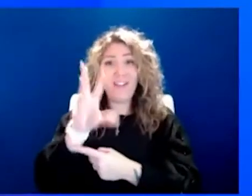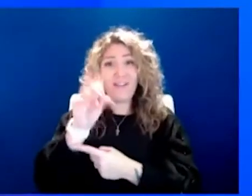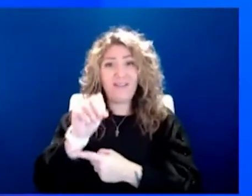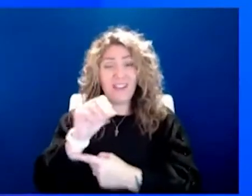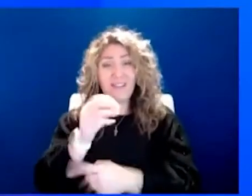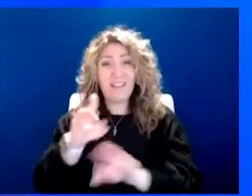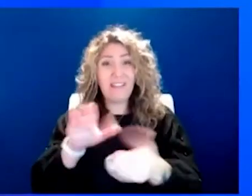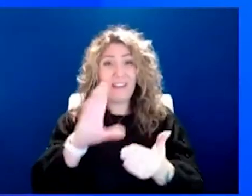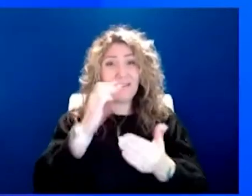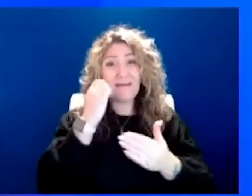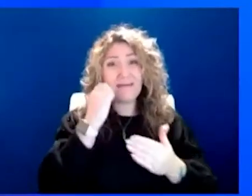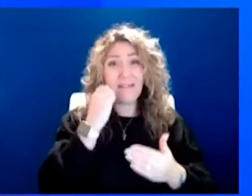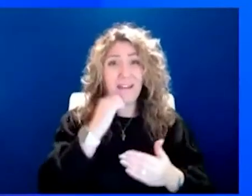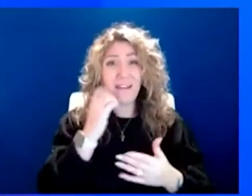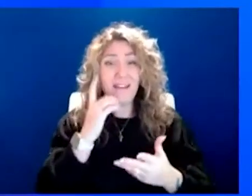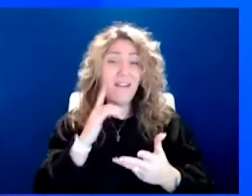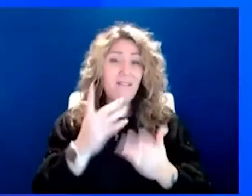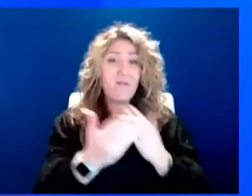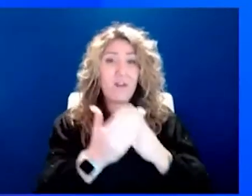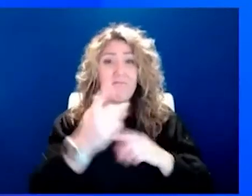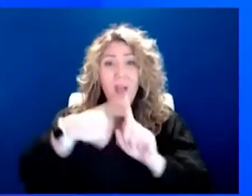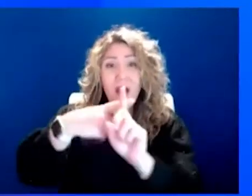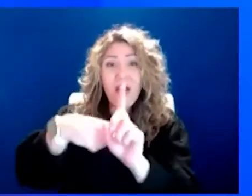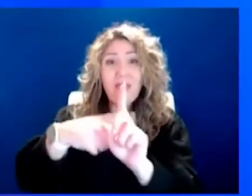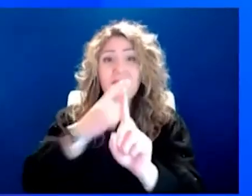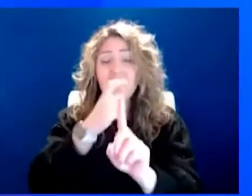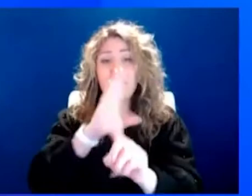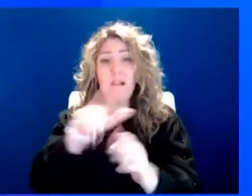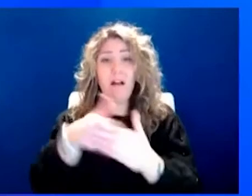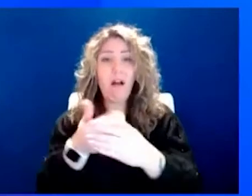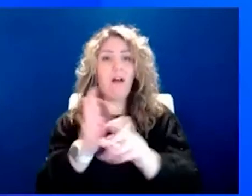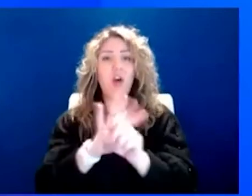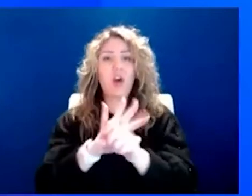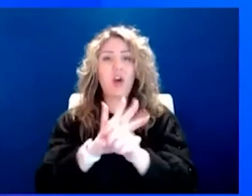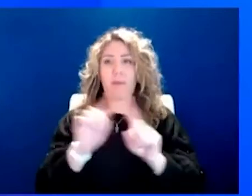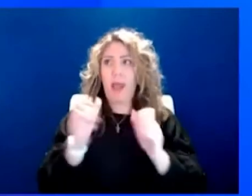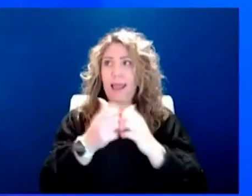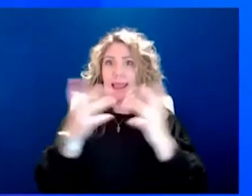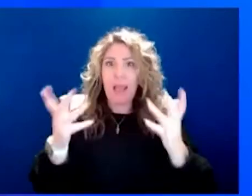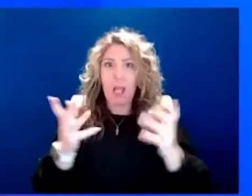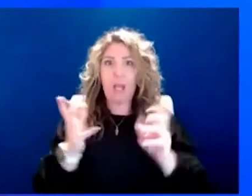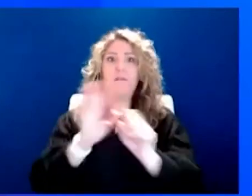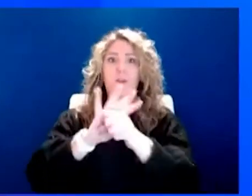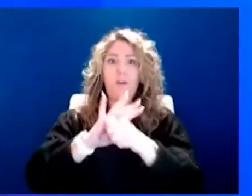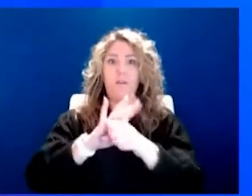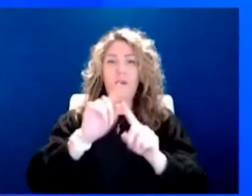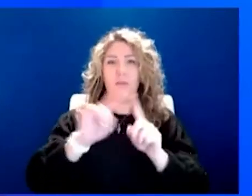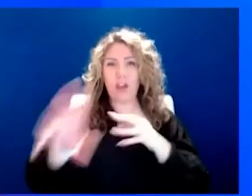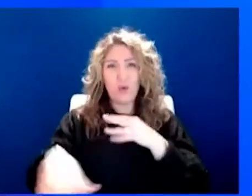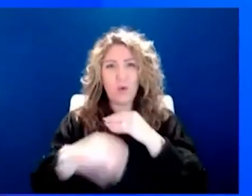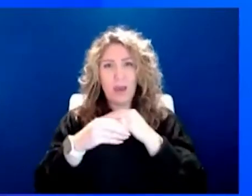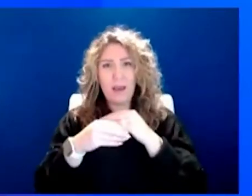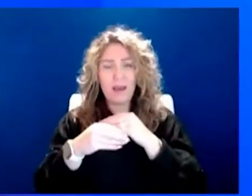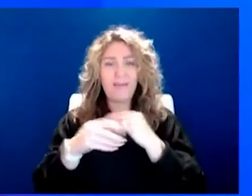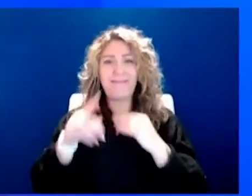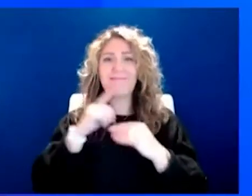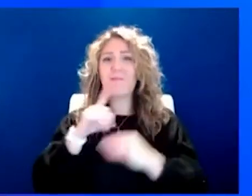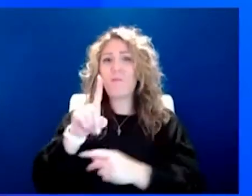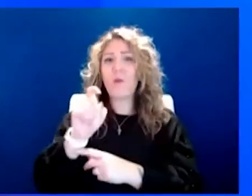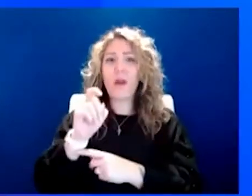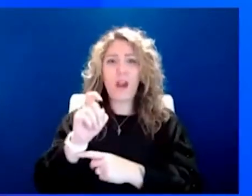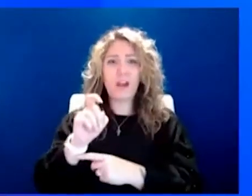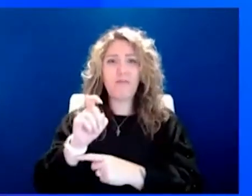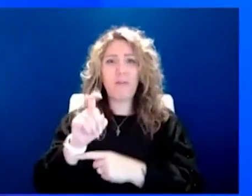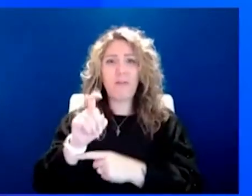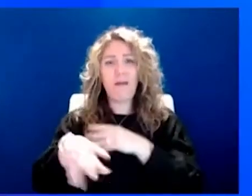not all COVID. There's definitely a lot of COVID in there. But again, we added 100 additional inpatient beds, predominantly targeting our